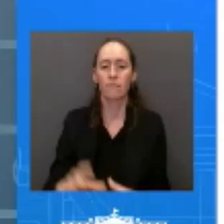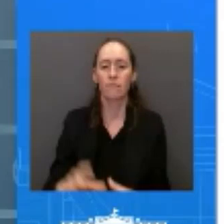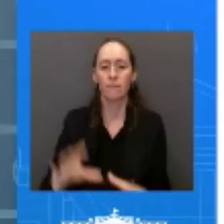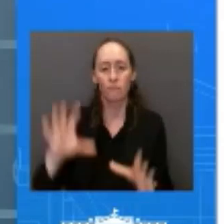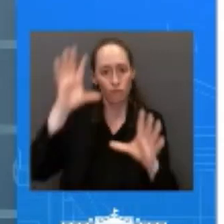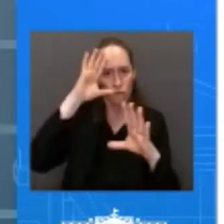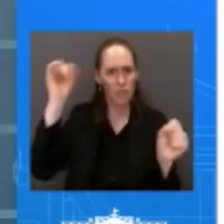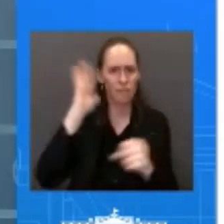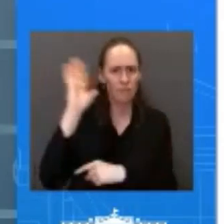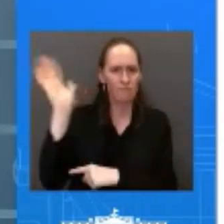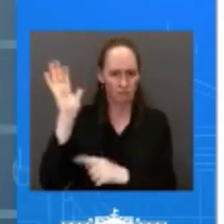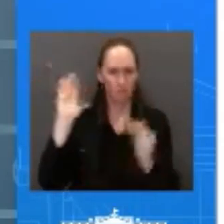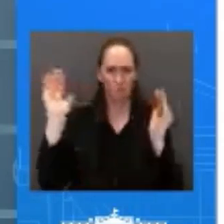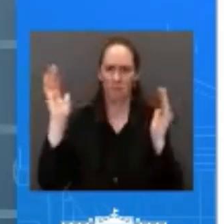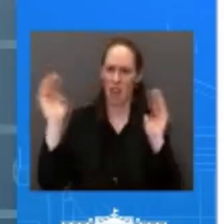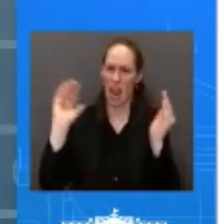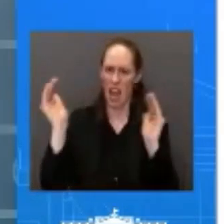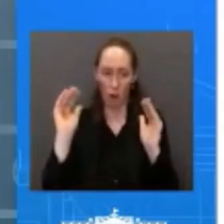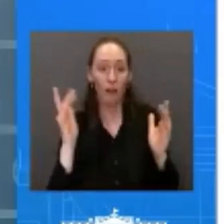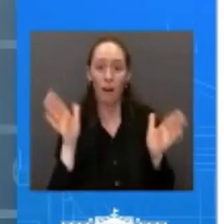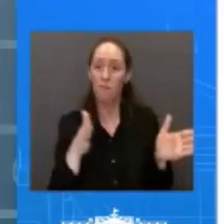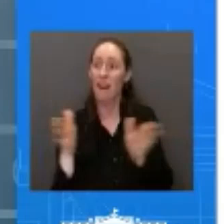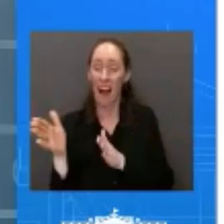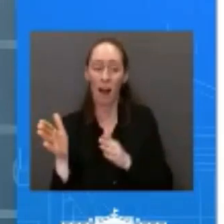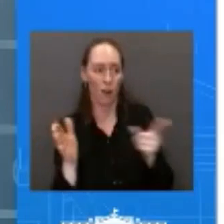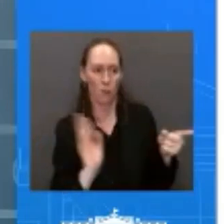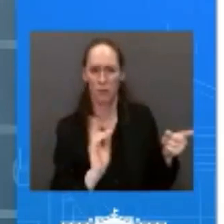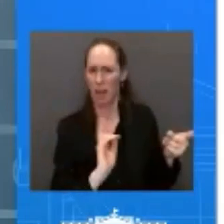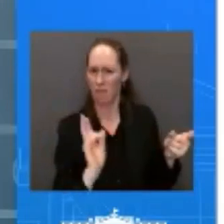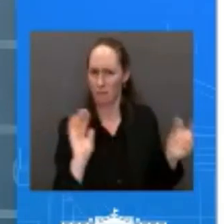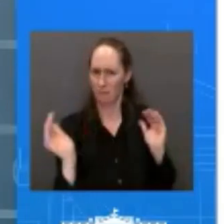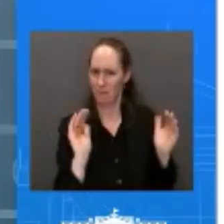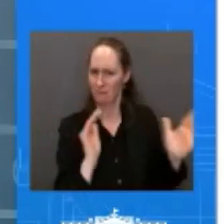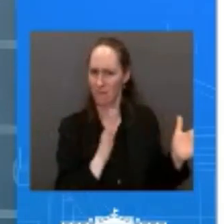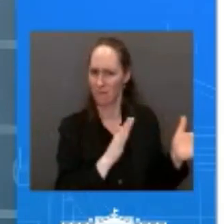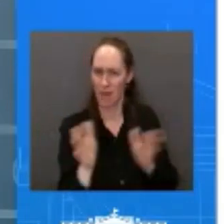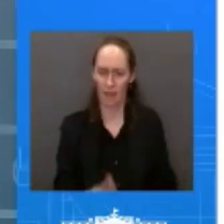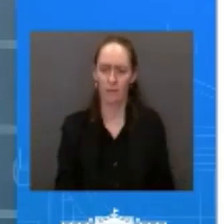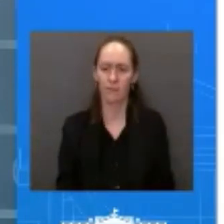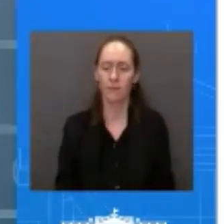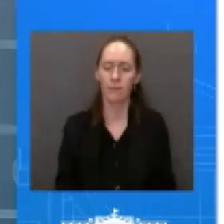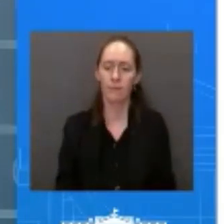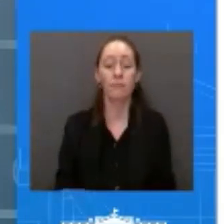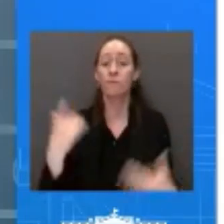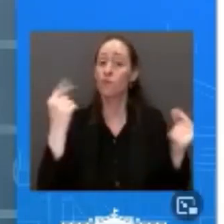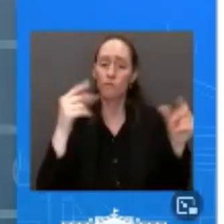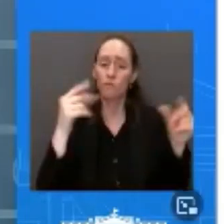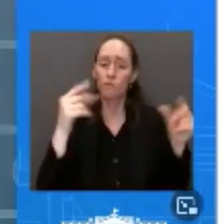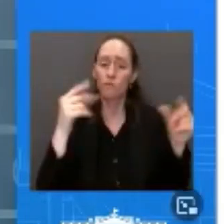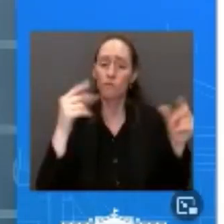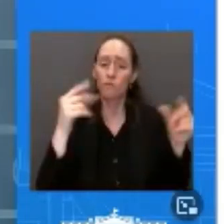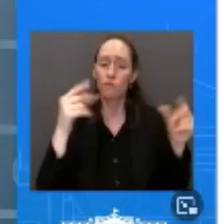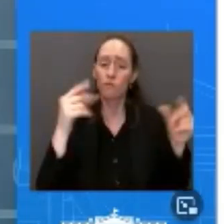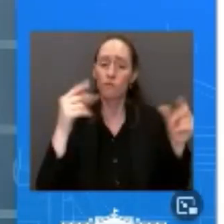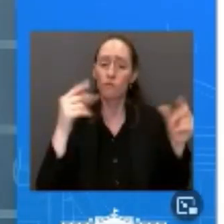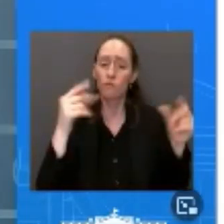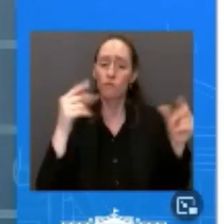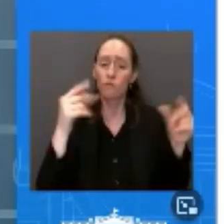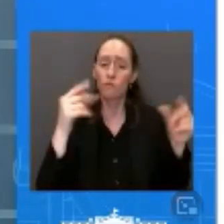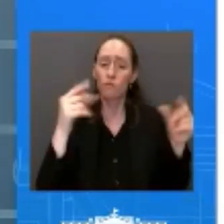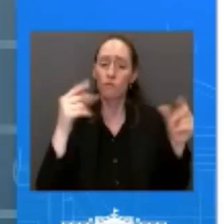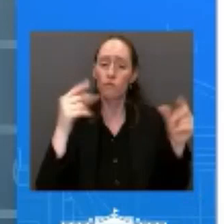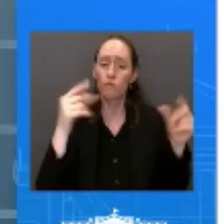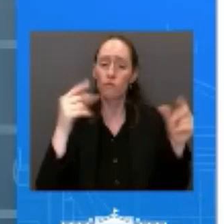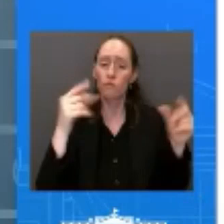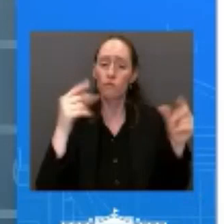great. The president is building an economy from the bottom up and the middle out and protecting Social Security and Medicare. Yeah, he's begging for shit.